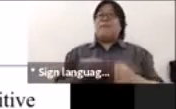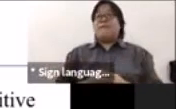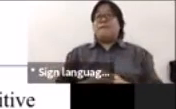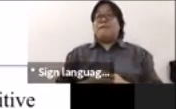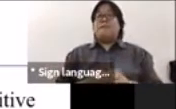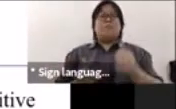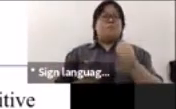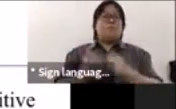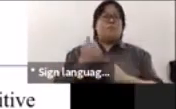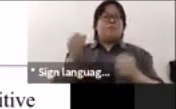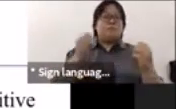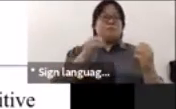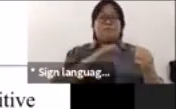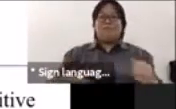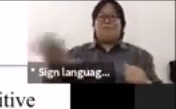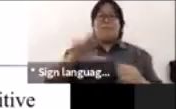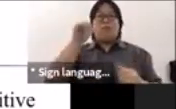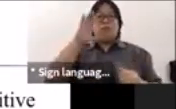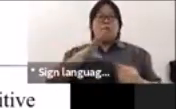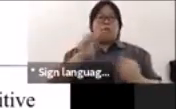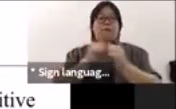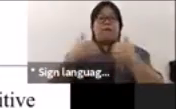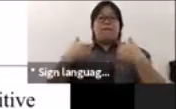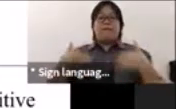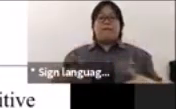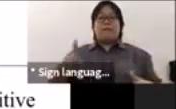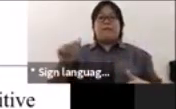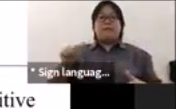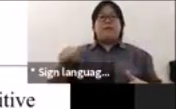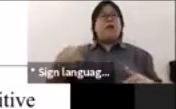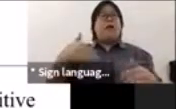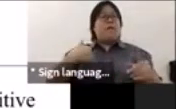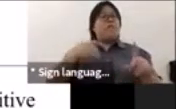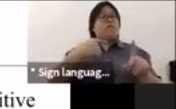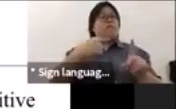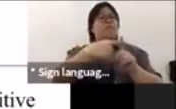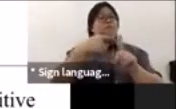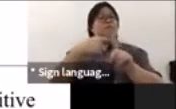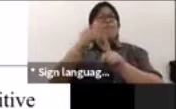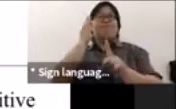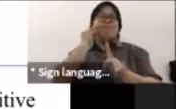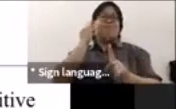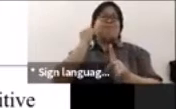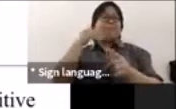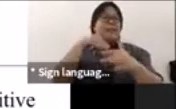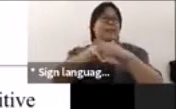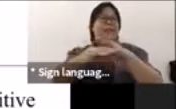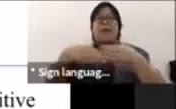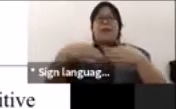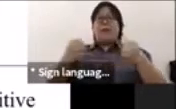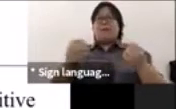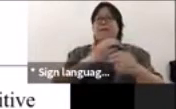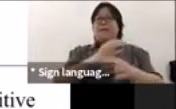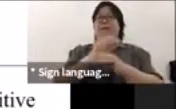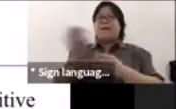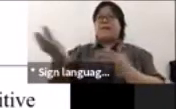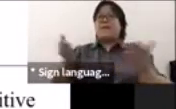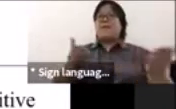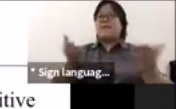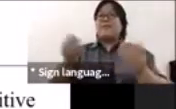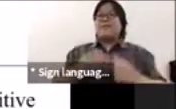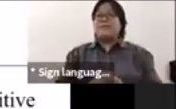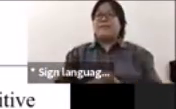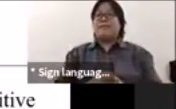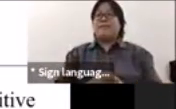almost all women with physical disability had positive experience when accessing to healthcare services. This is likely that related to